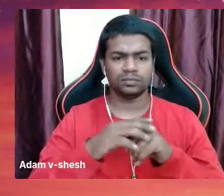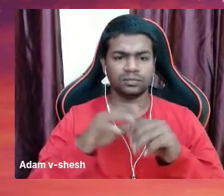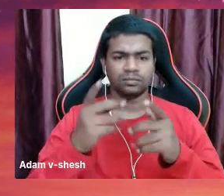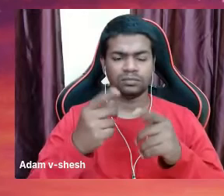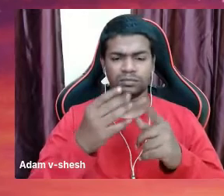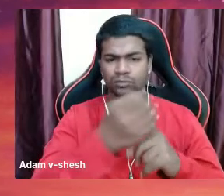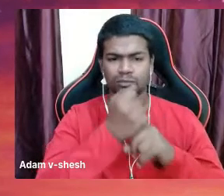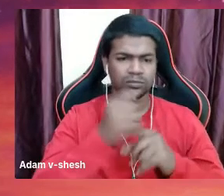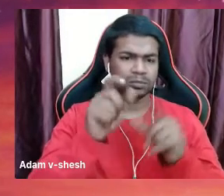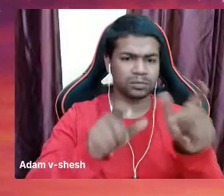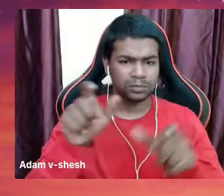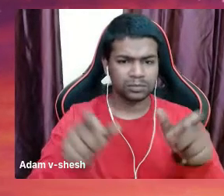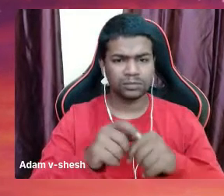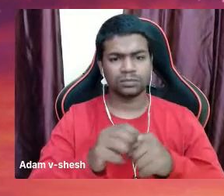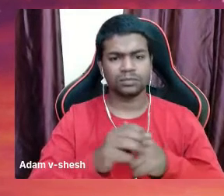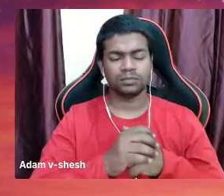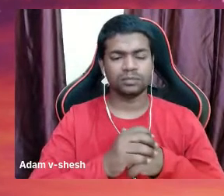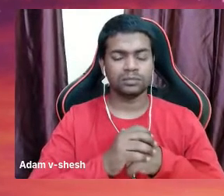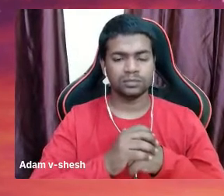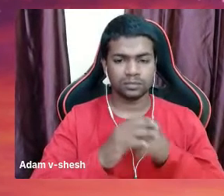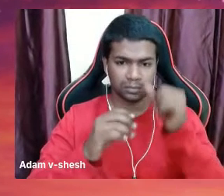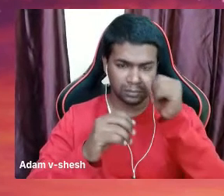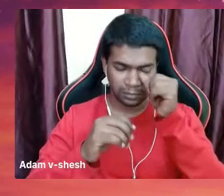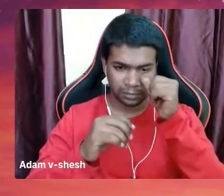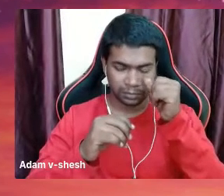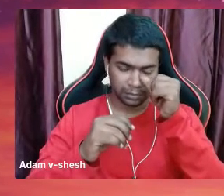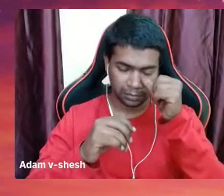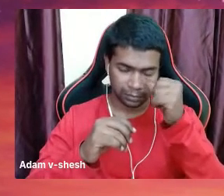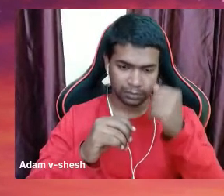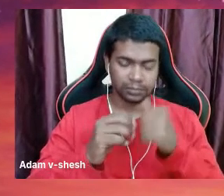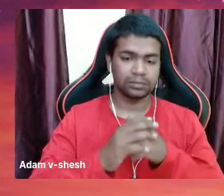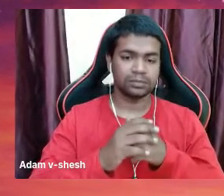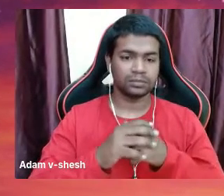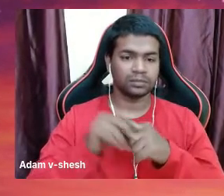people. Our best and brightest. No, completely agree. Yeah, we should